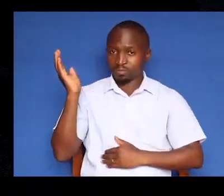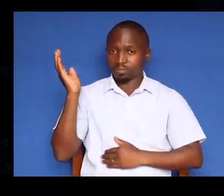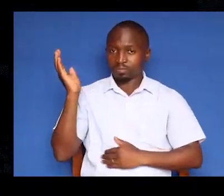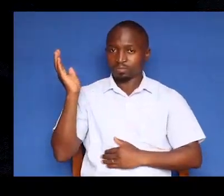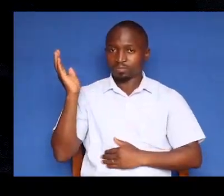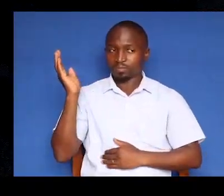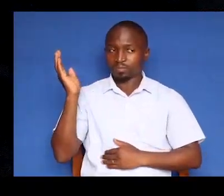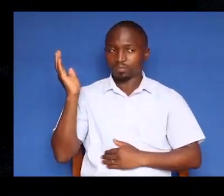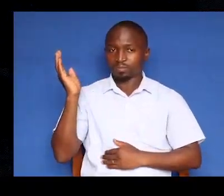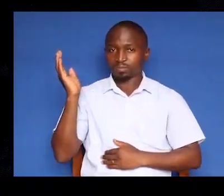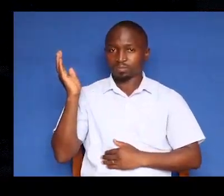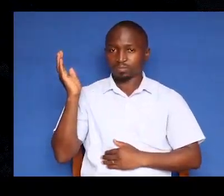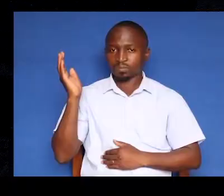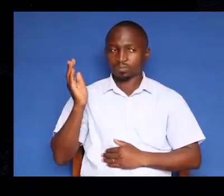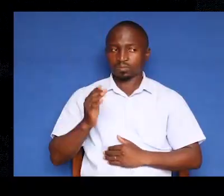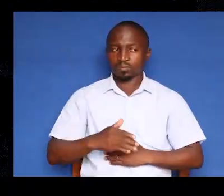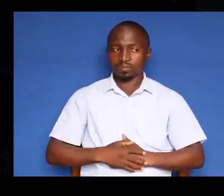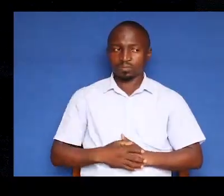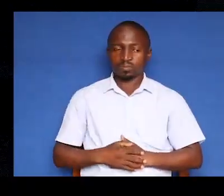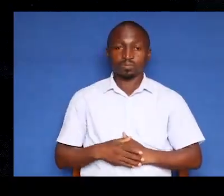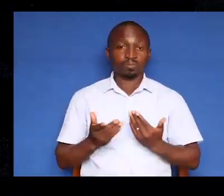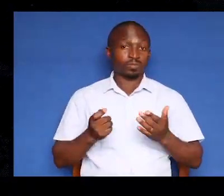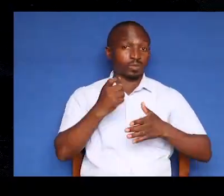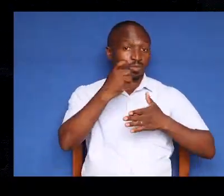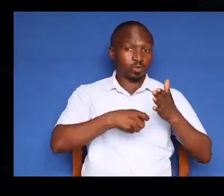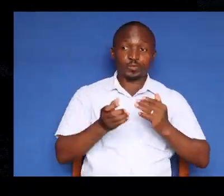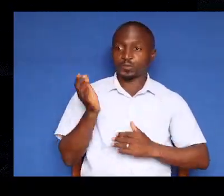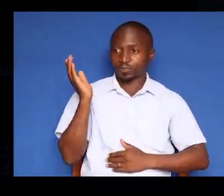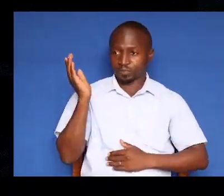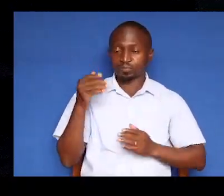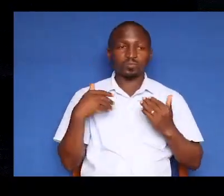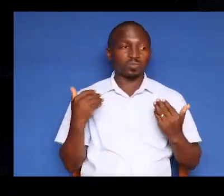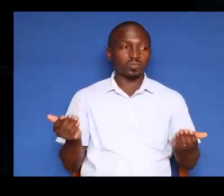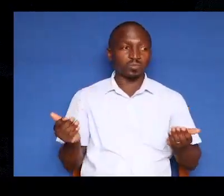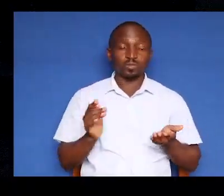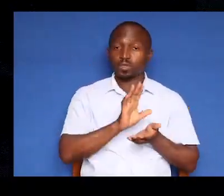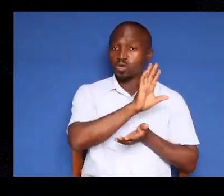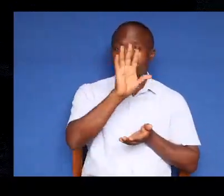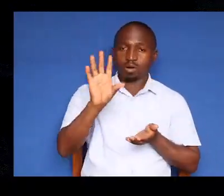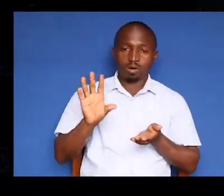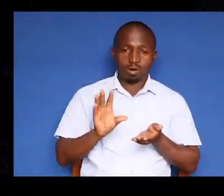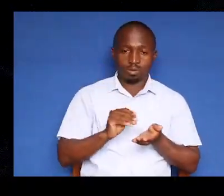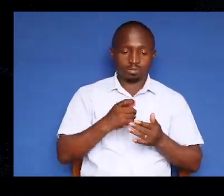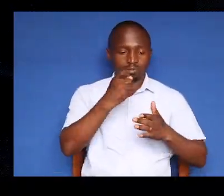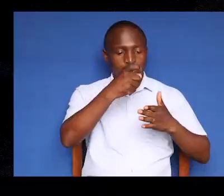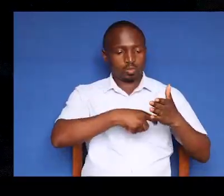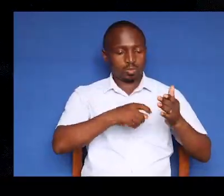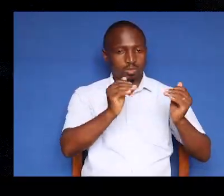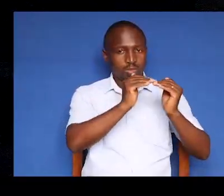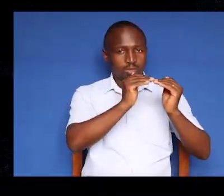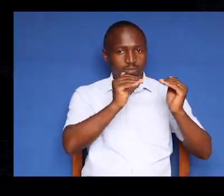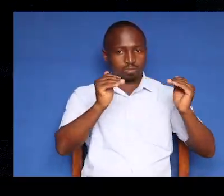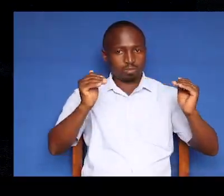Kapungu G is charged 10% tax rate. So both are taxed the same. This